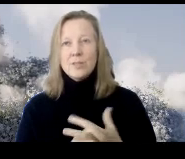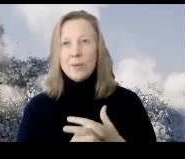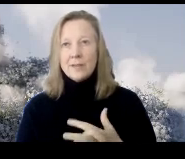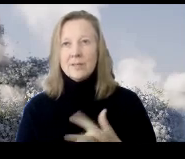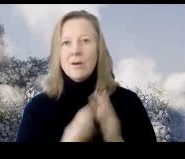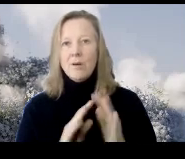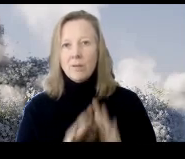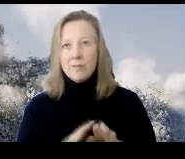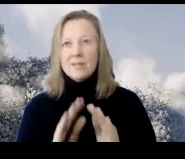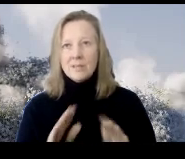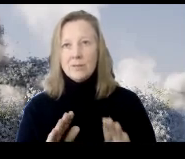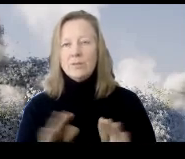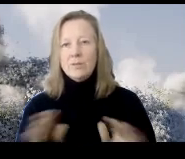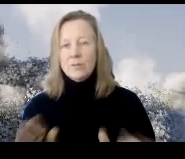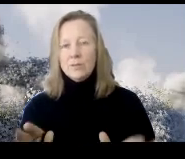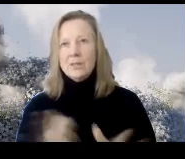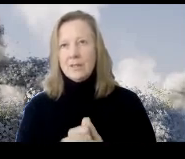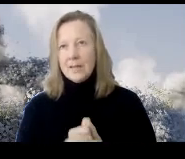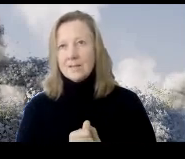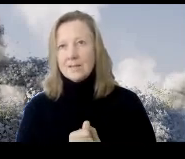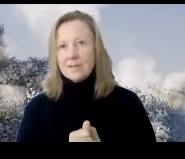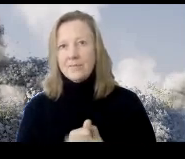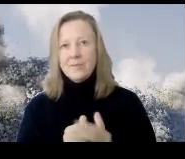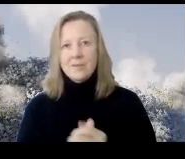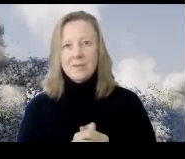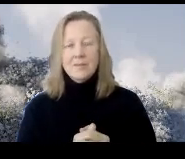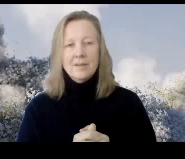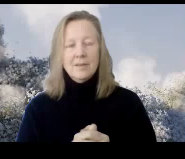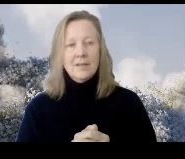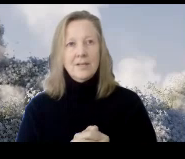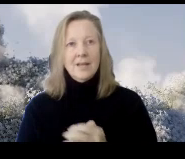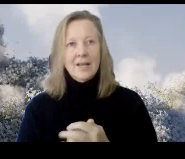you get to practice all of the skills you learned in class.